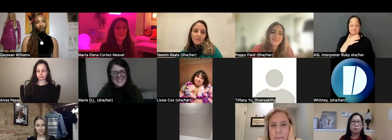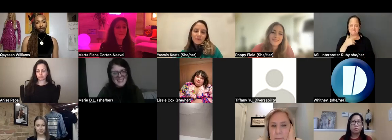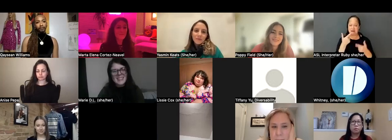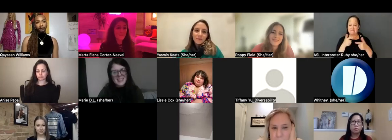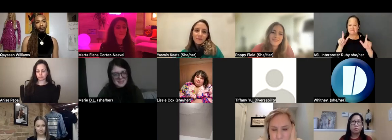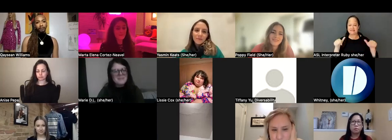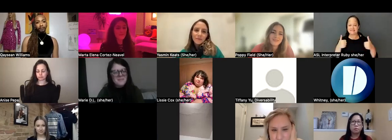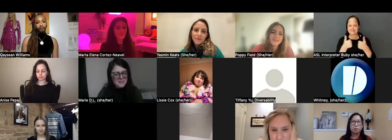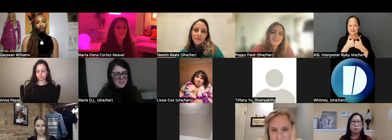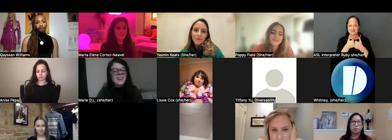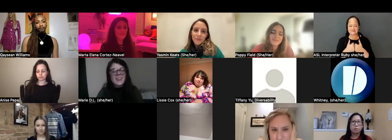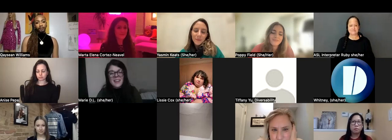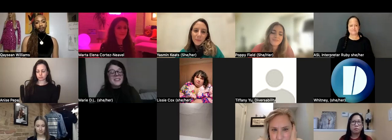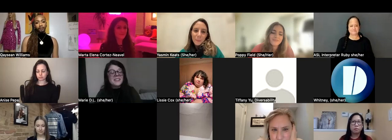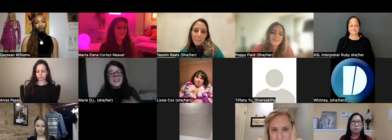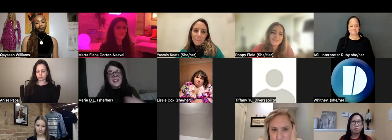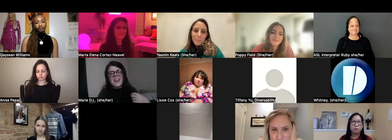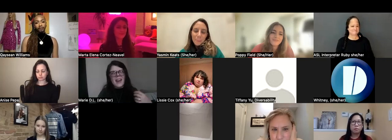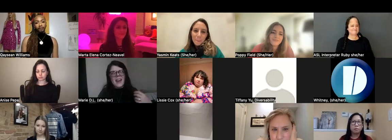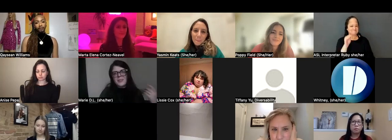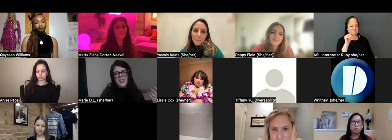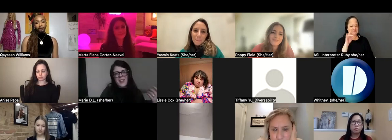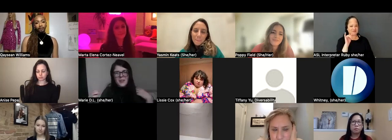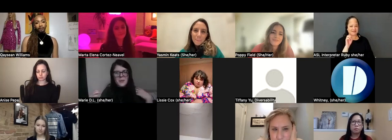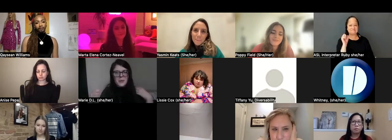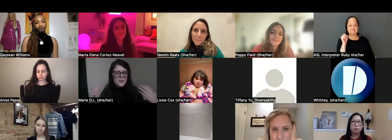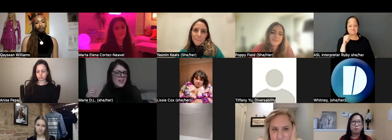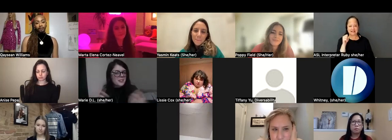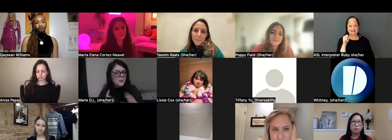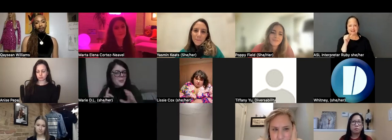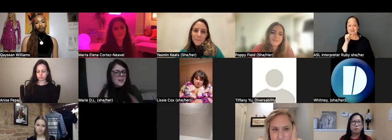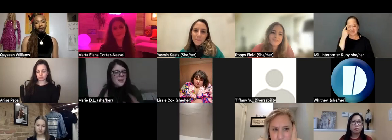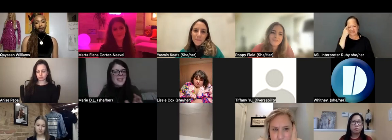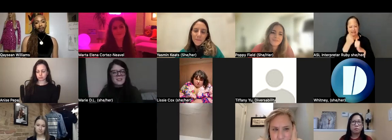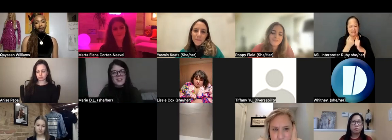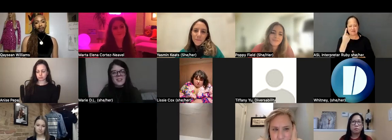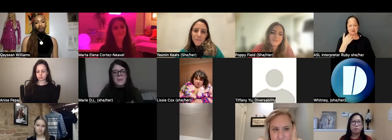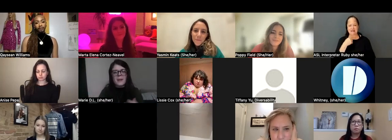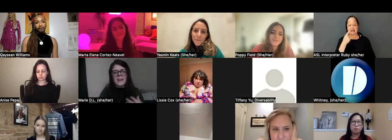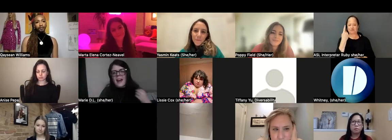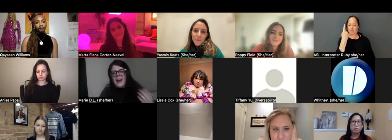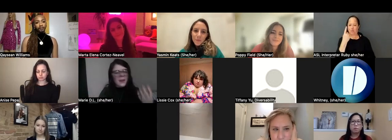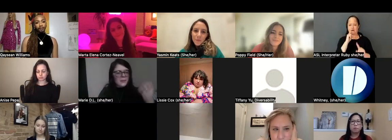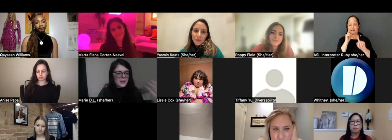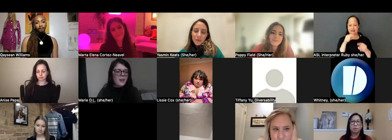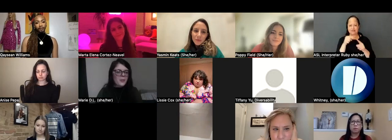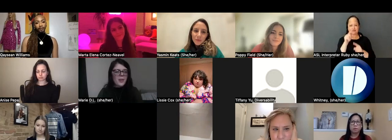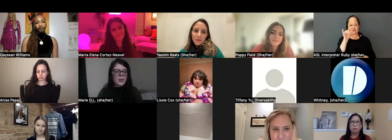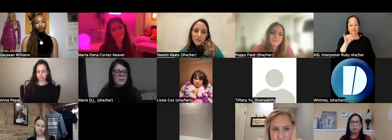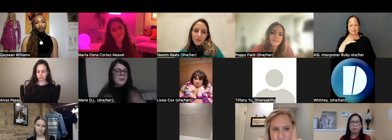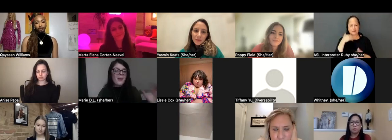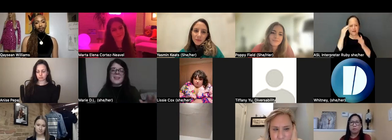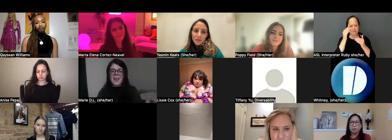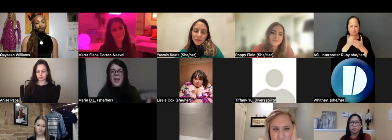challenge. Yes, and I don't think anyone really has the one answer to that, but I really hope that through